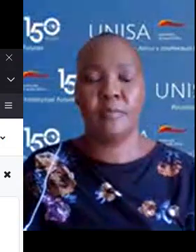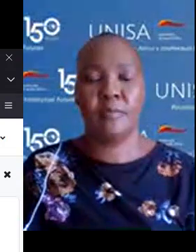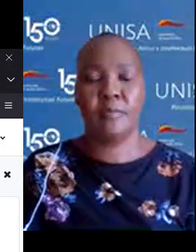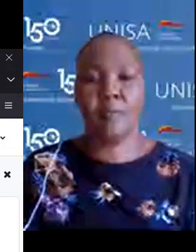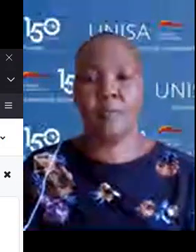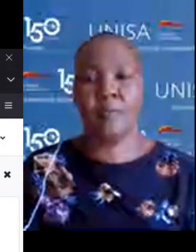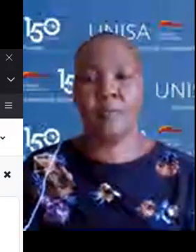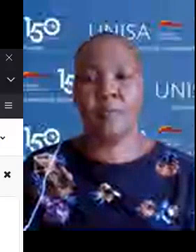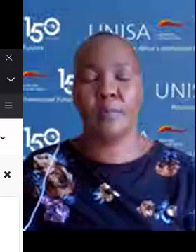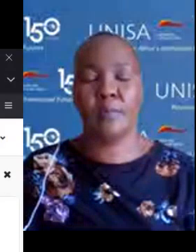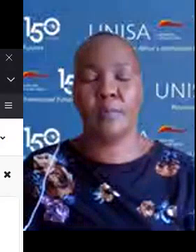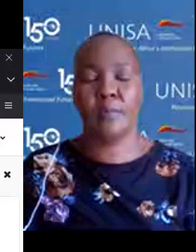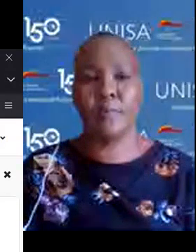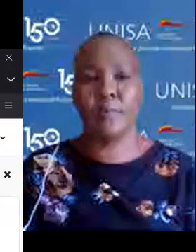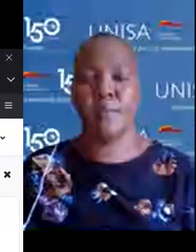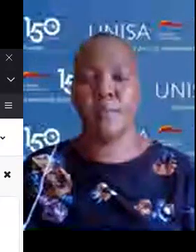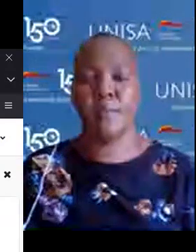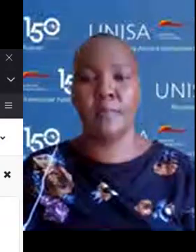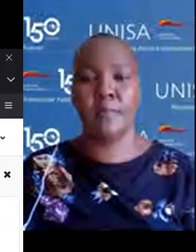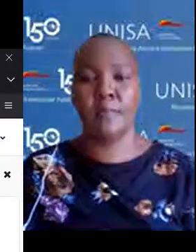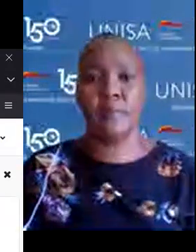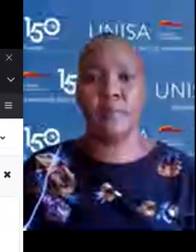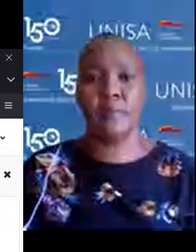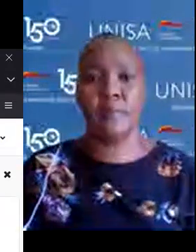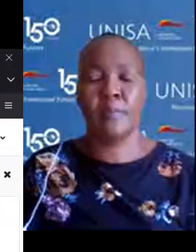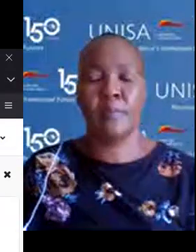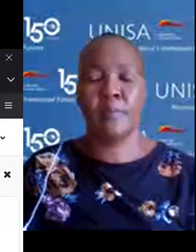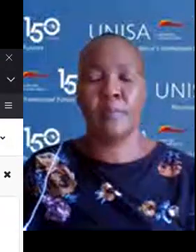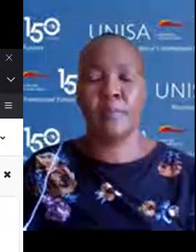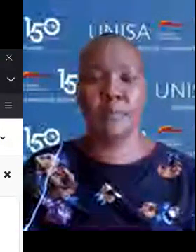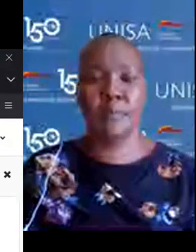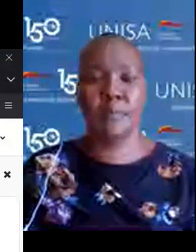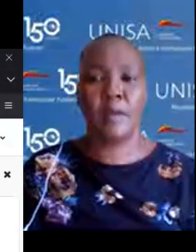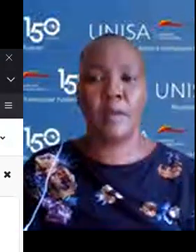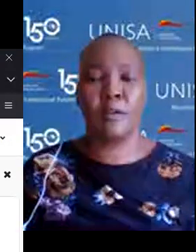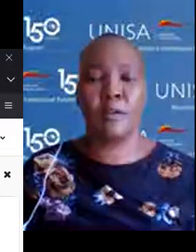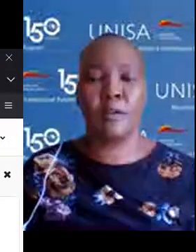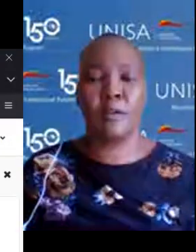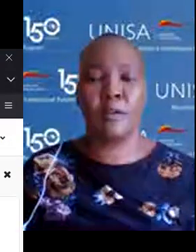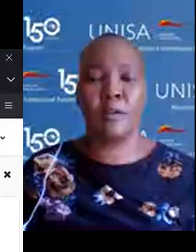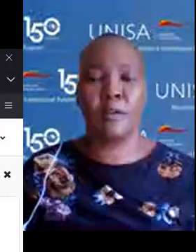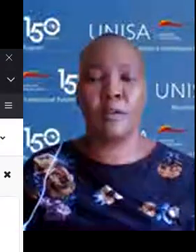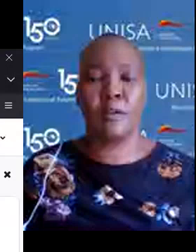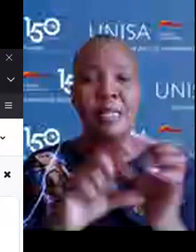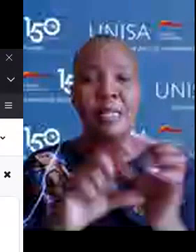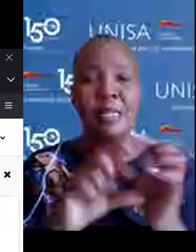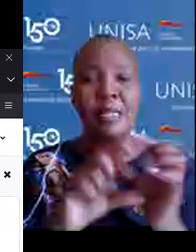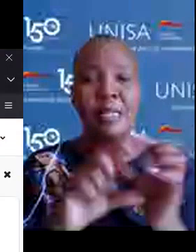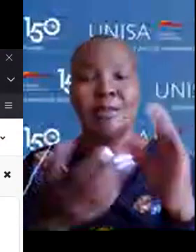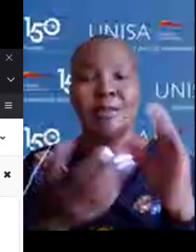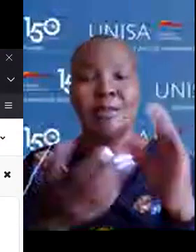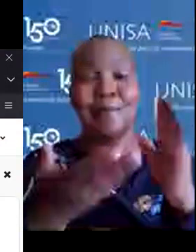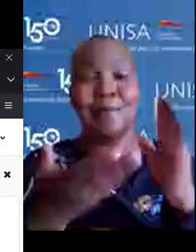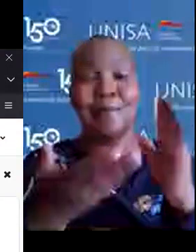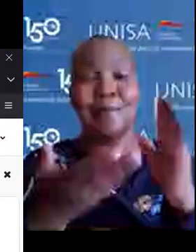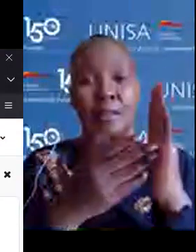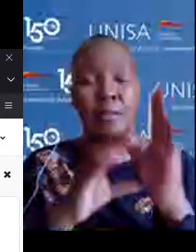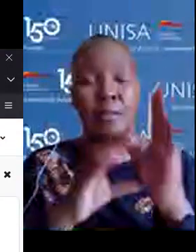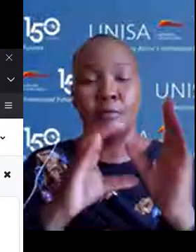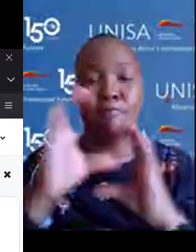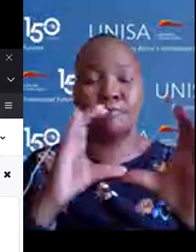So just if you're having access, I'll post the link as well. It's pinned at the top as well of the chat. So please, I'll give you